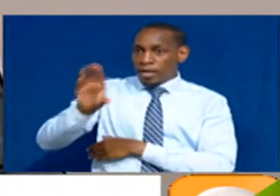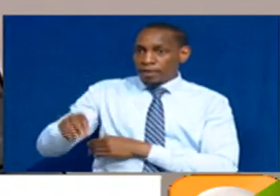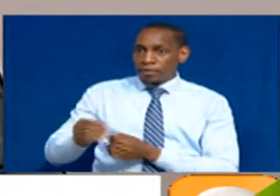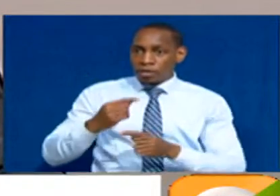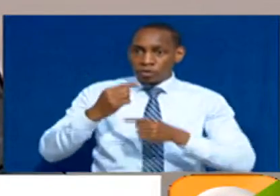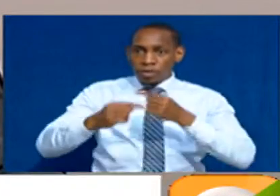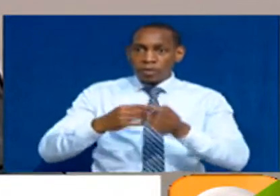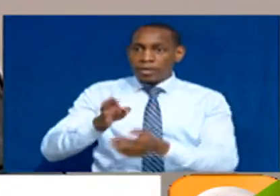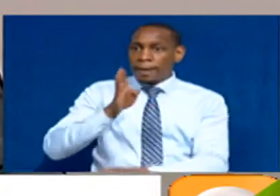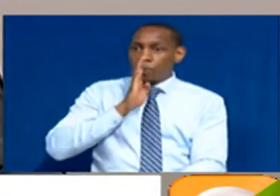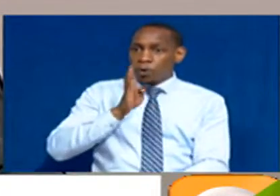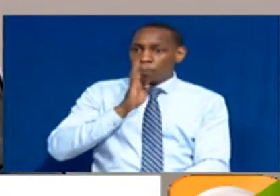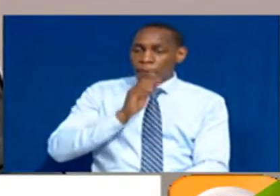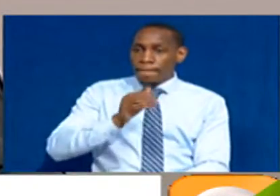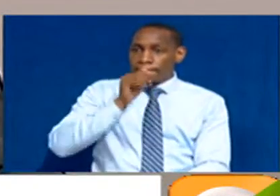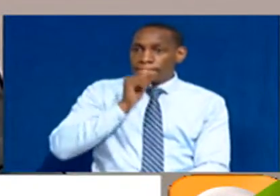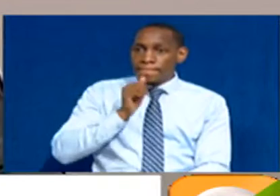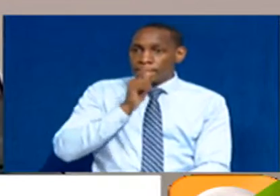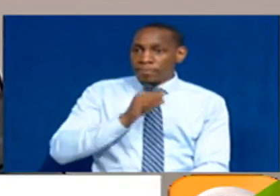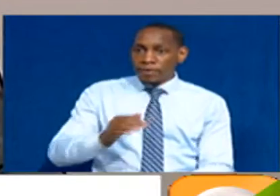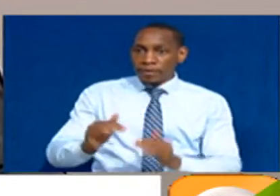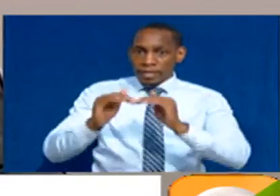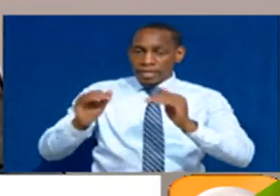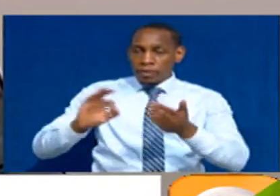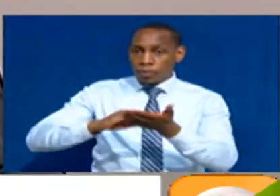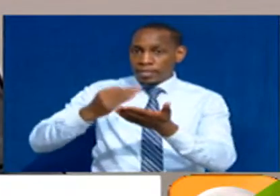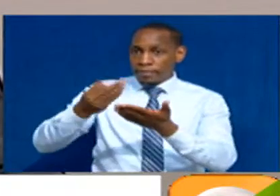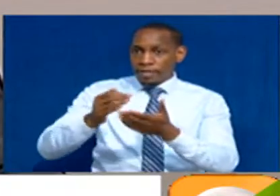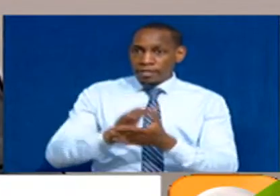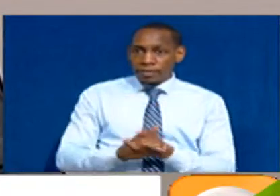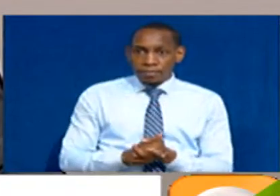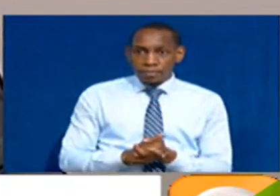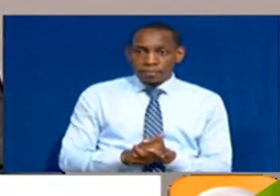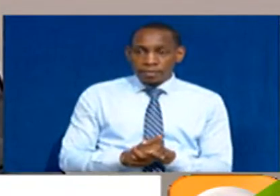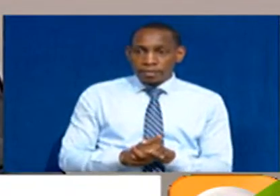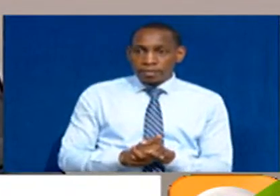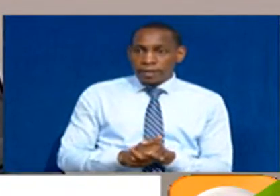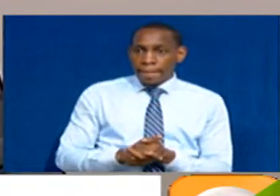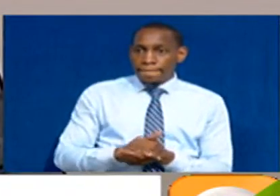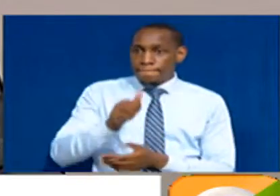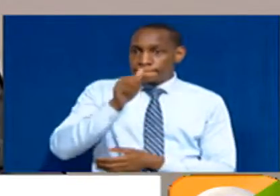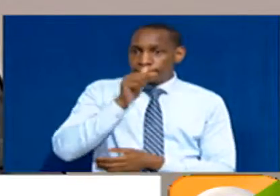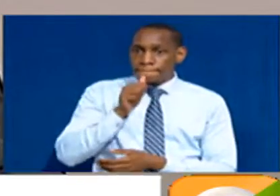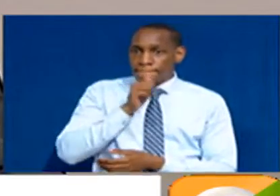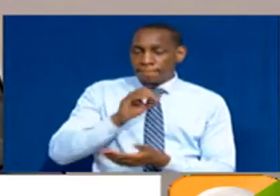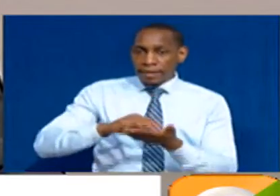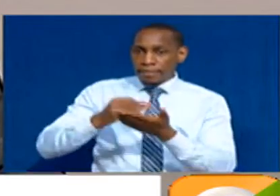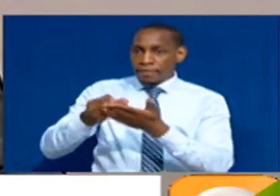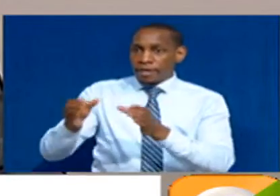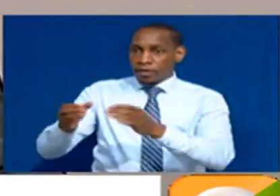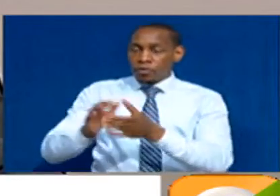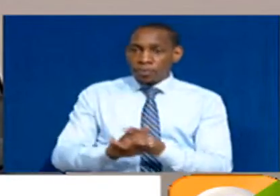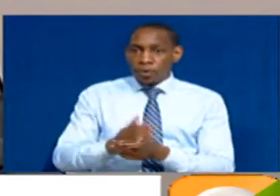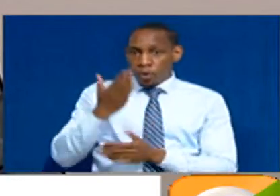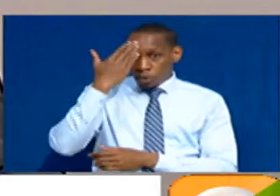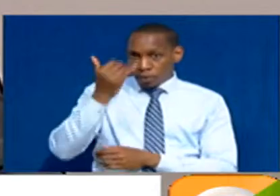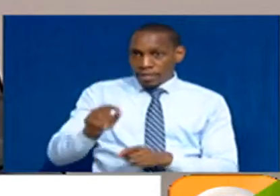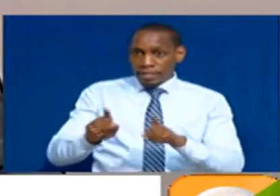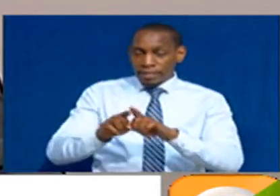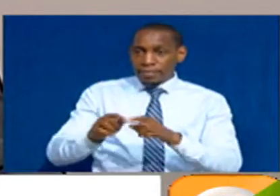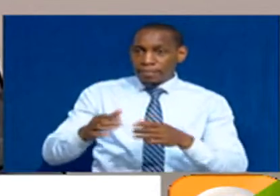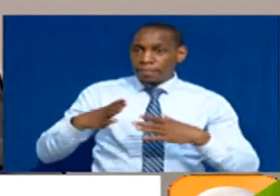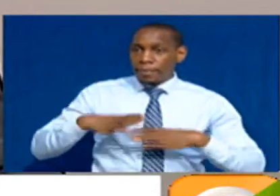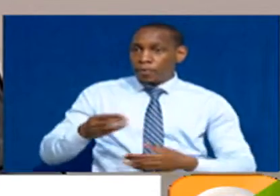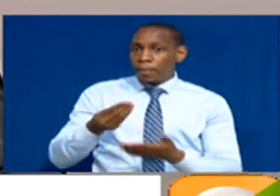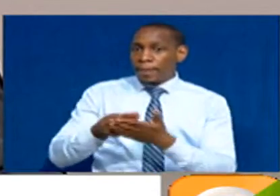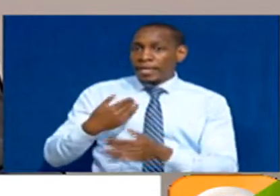are increasingly borrowing from private equity funds. We have gone to the private funders. Why are we going to private funders? It is them who